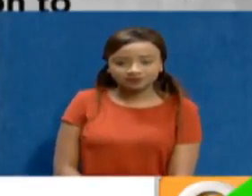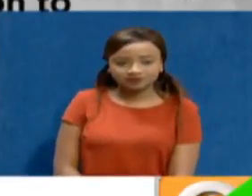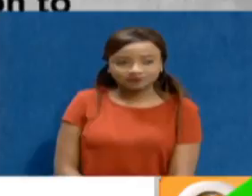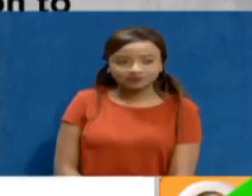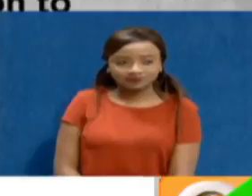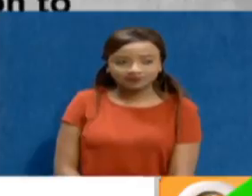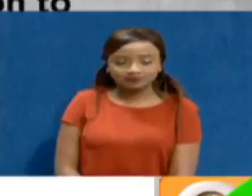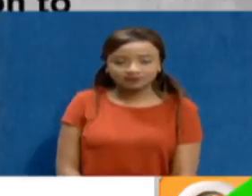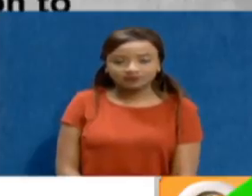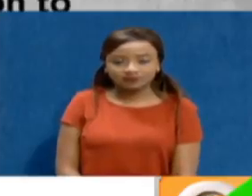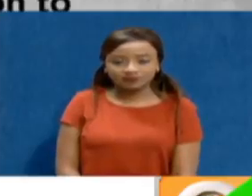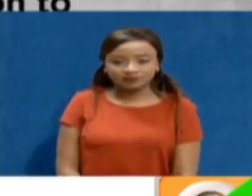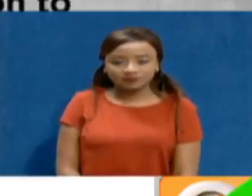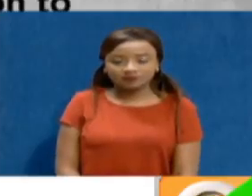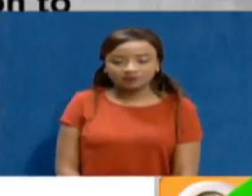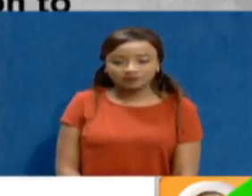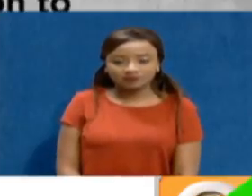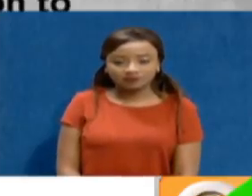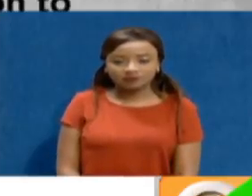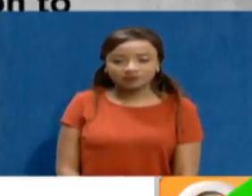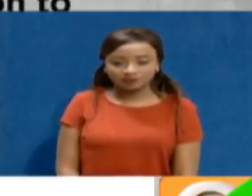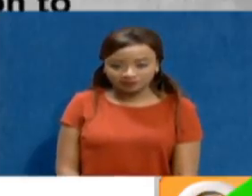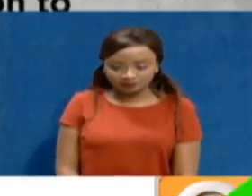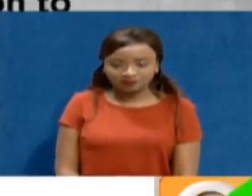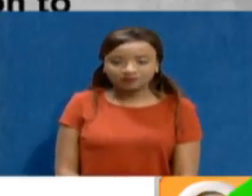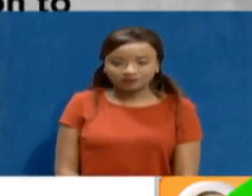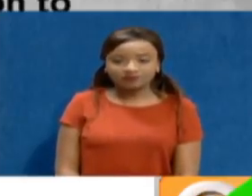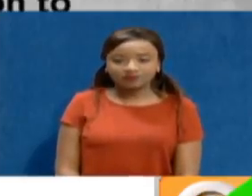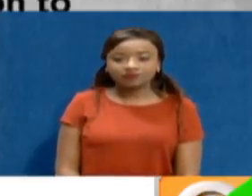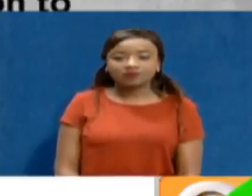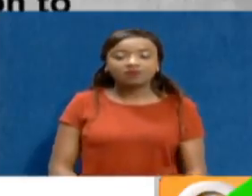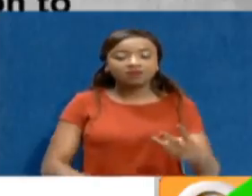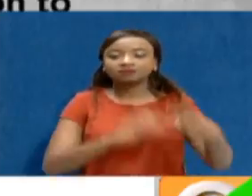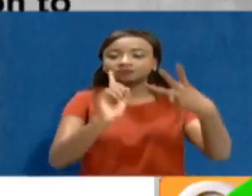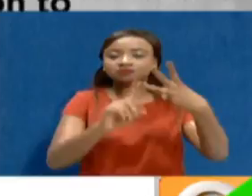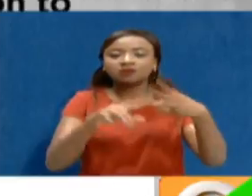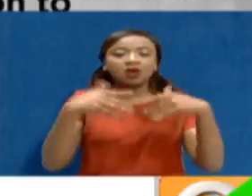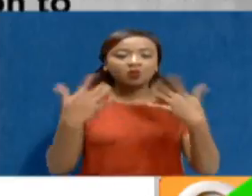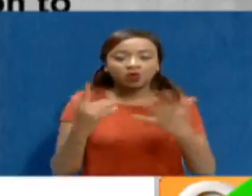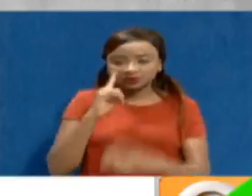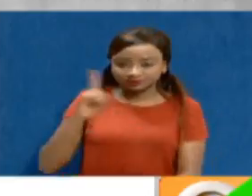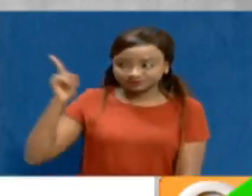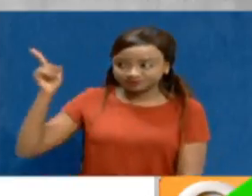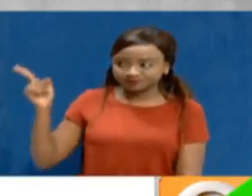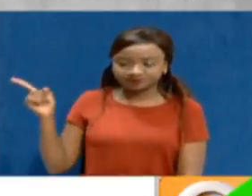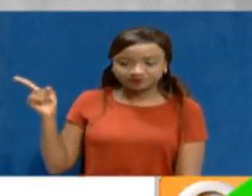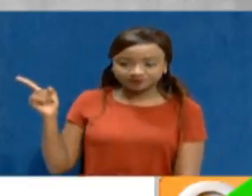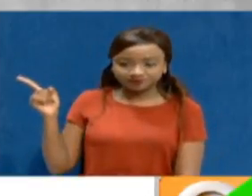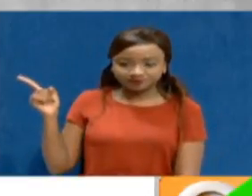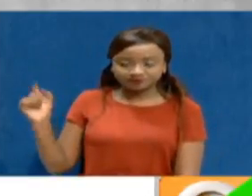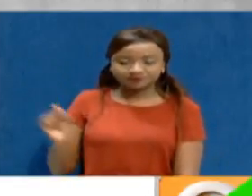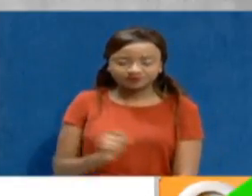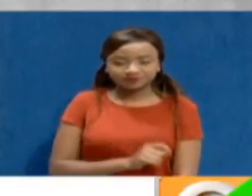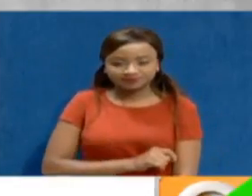judiciary, forming a Judicial Service Commission to appoint judicial officers of integrity, and finally setting up an